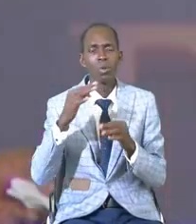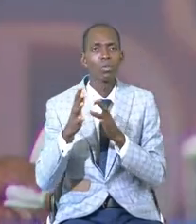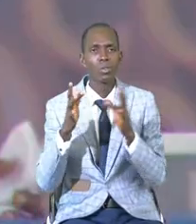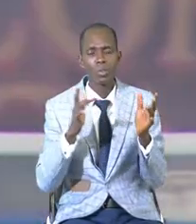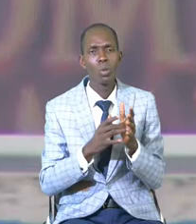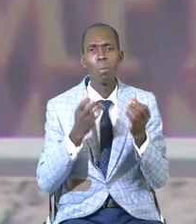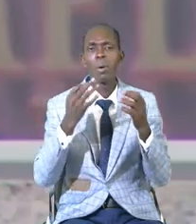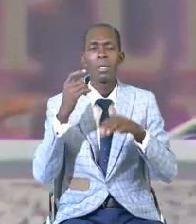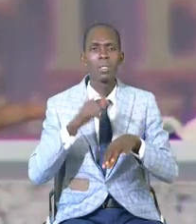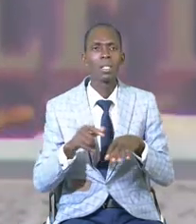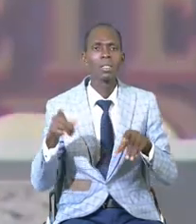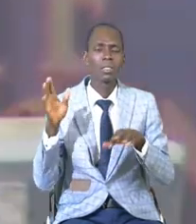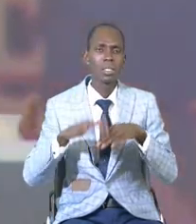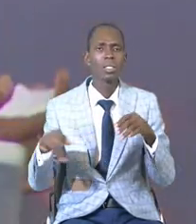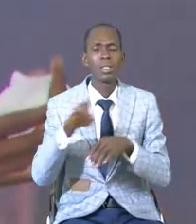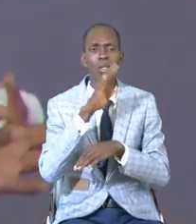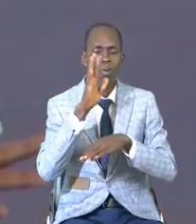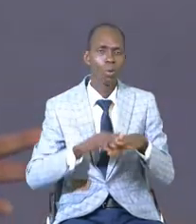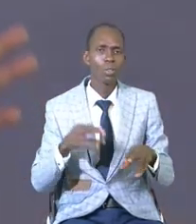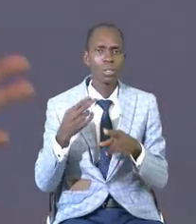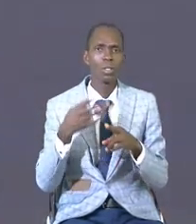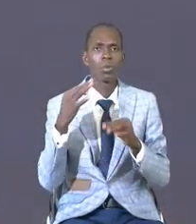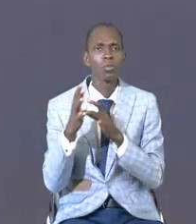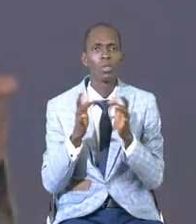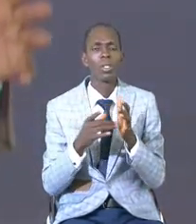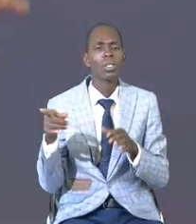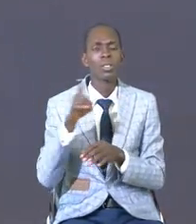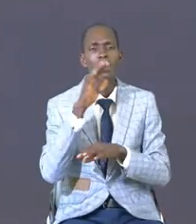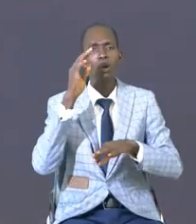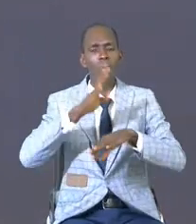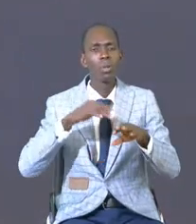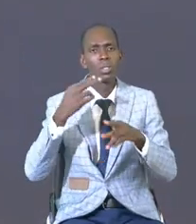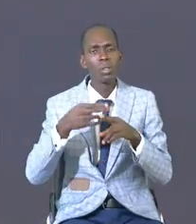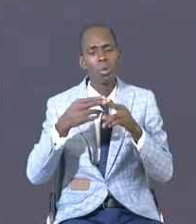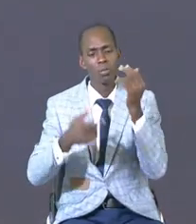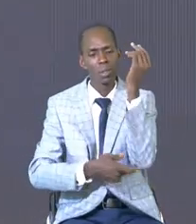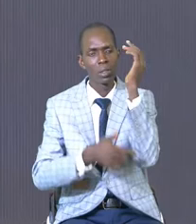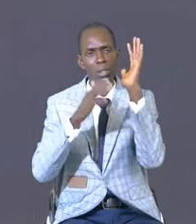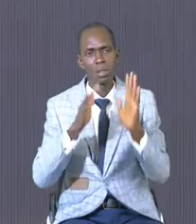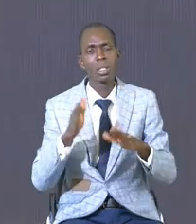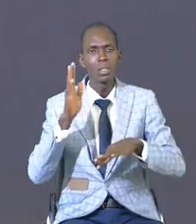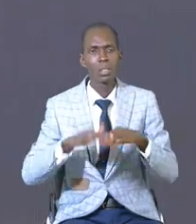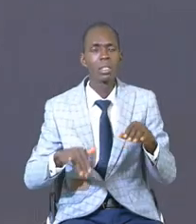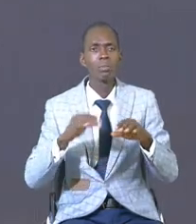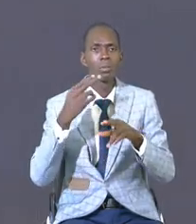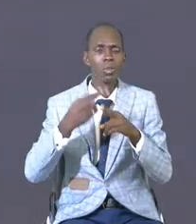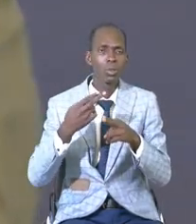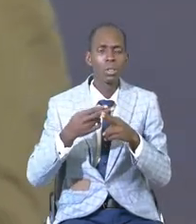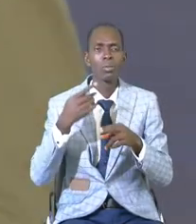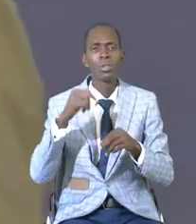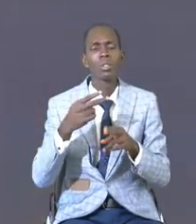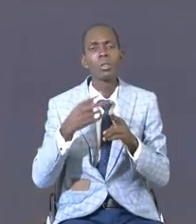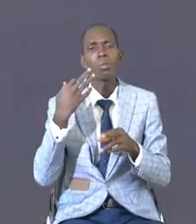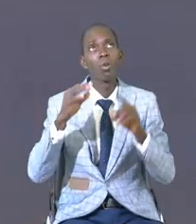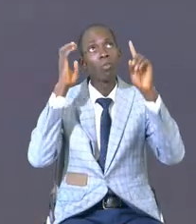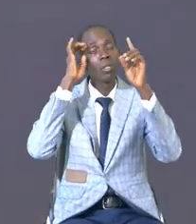They mention the tempter more times than they mention the one who gives us triumph. It's like